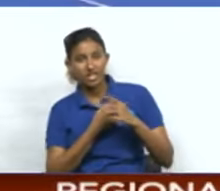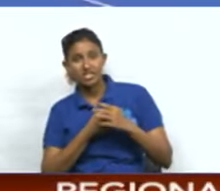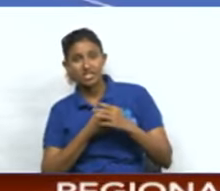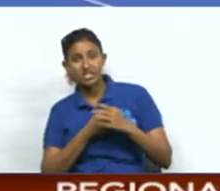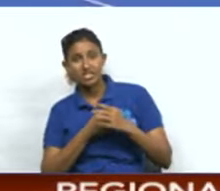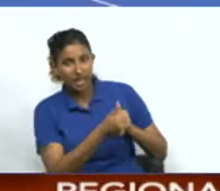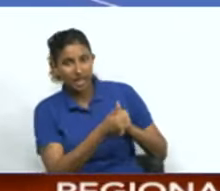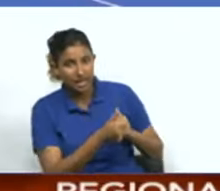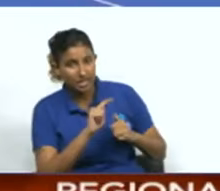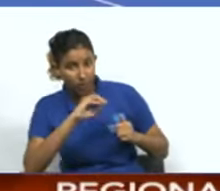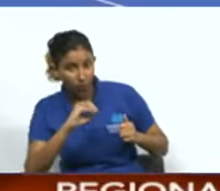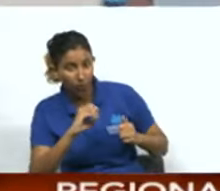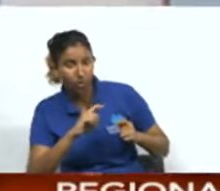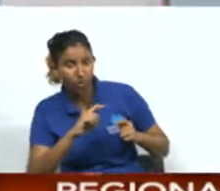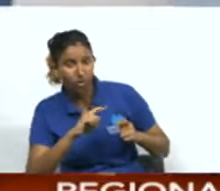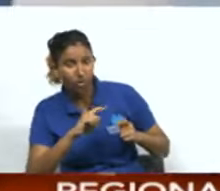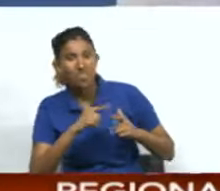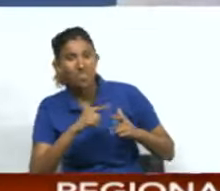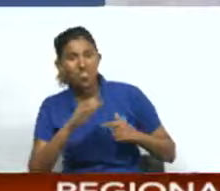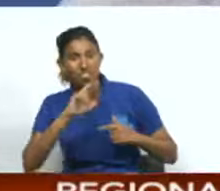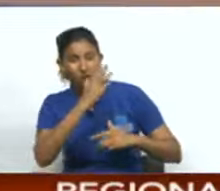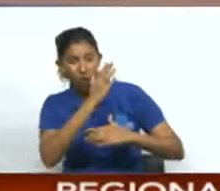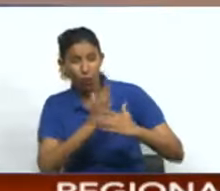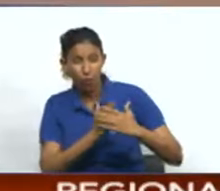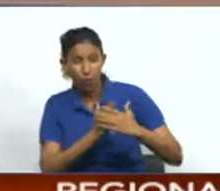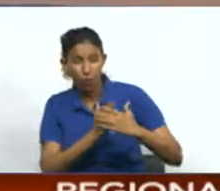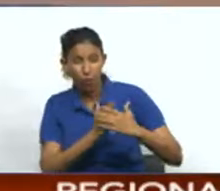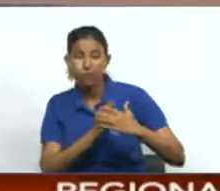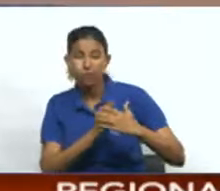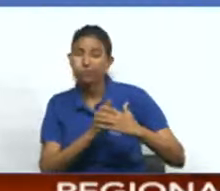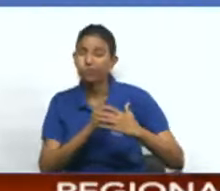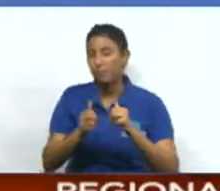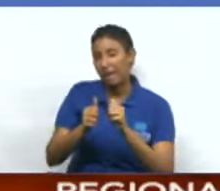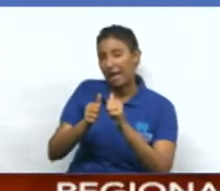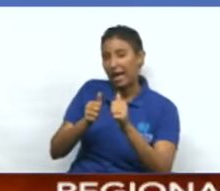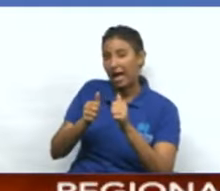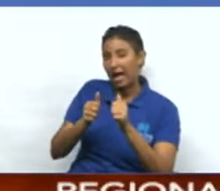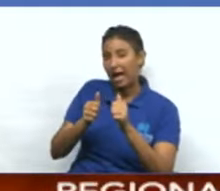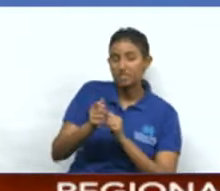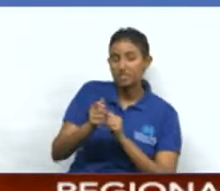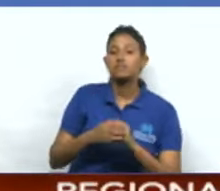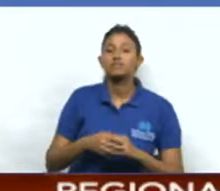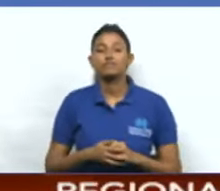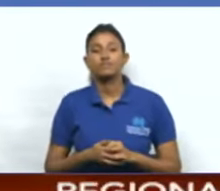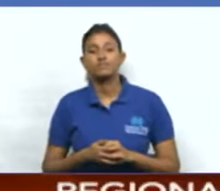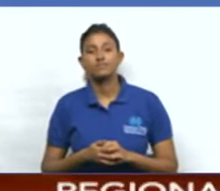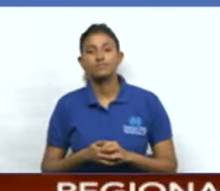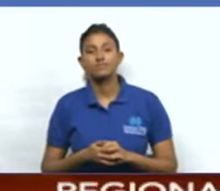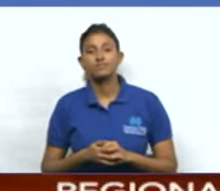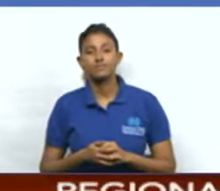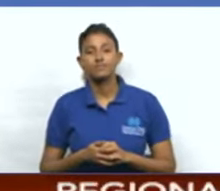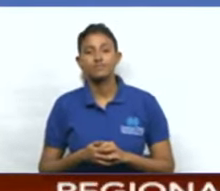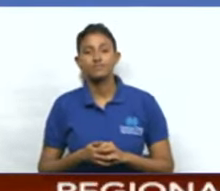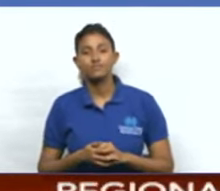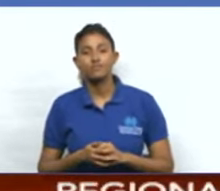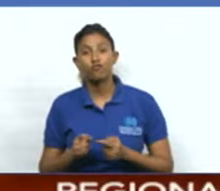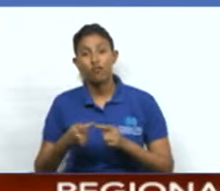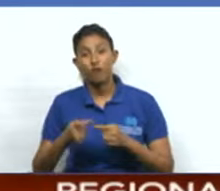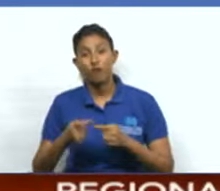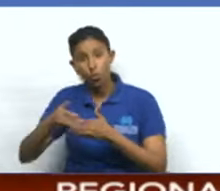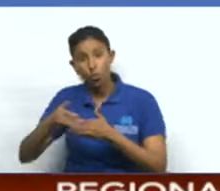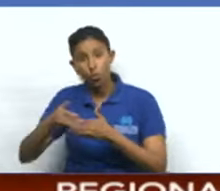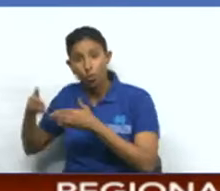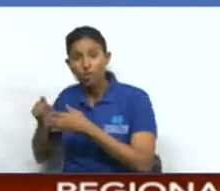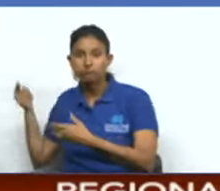2-1. Tariq Makano put them back in contention from the penalty corner. Miguel Pierre started the next penalty corner and finished it to put